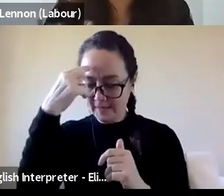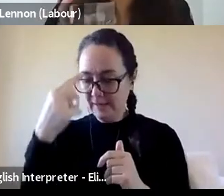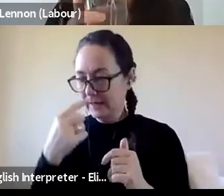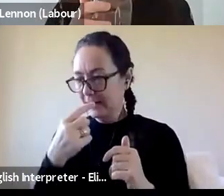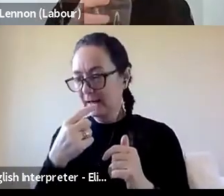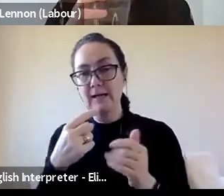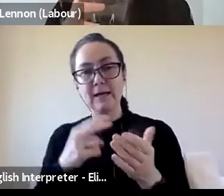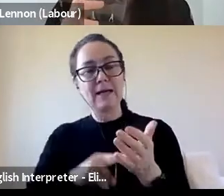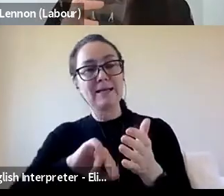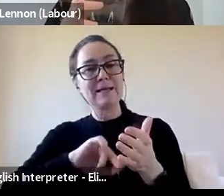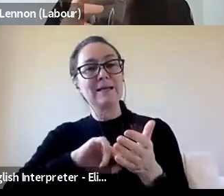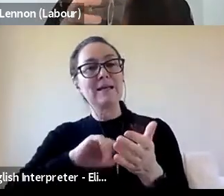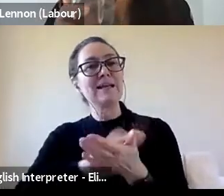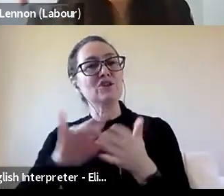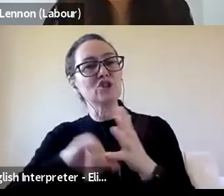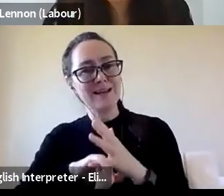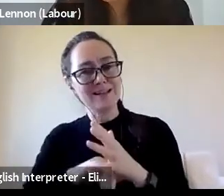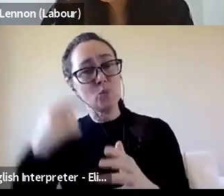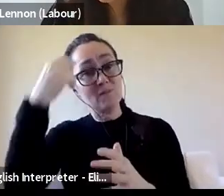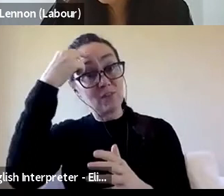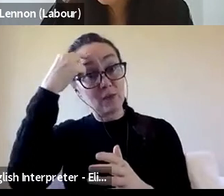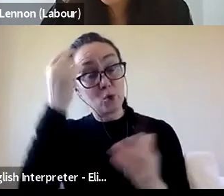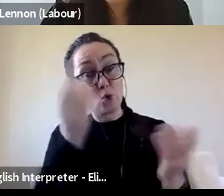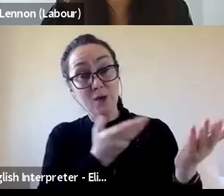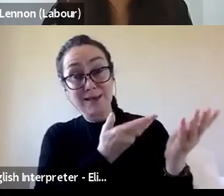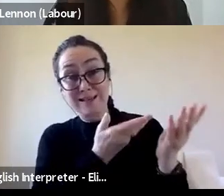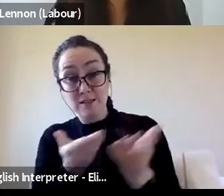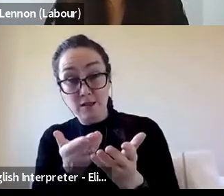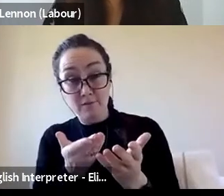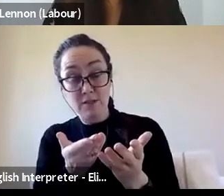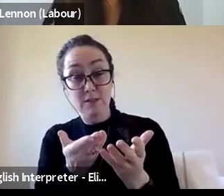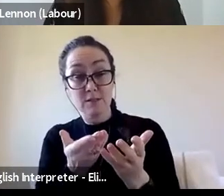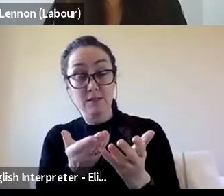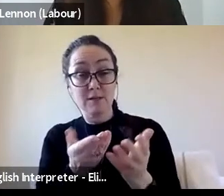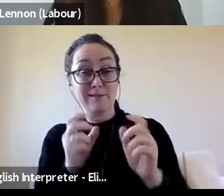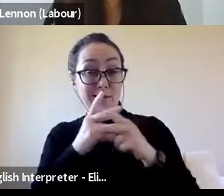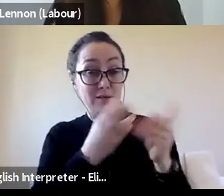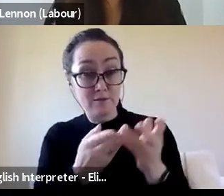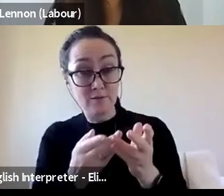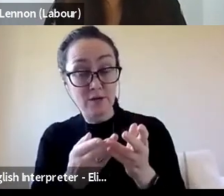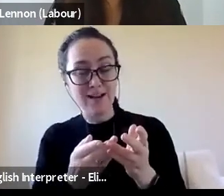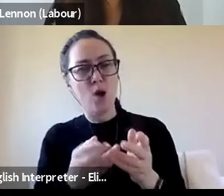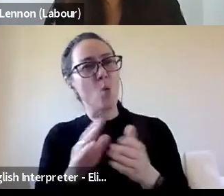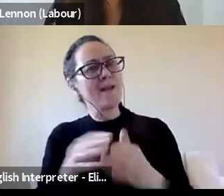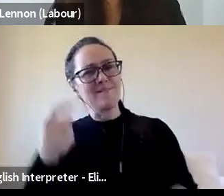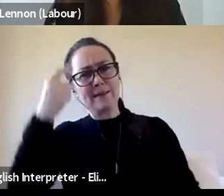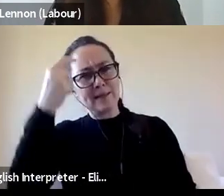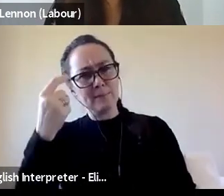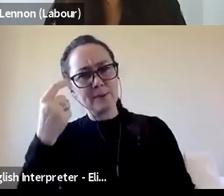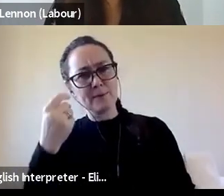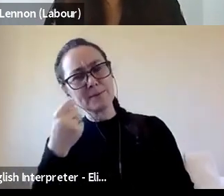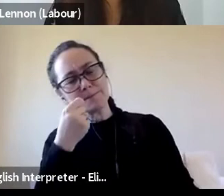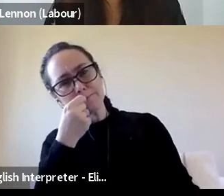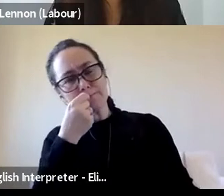remobilisation immediately and the services that we need to restart quickly, and that vision of a sort of preventative health service are